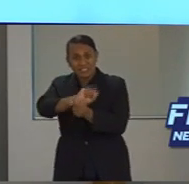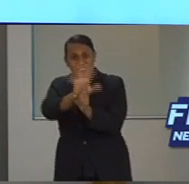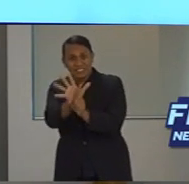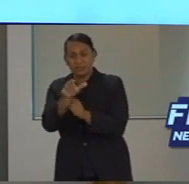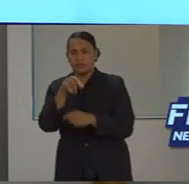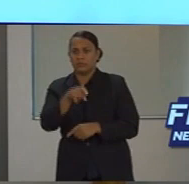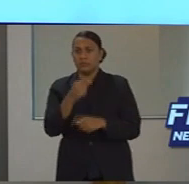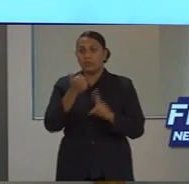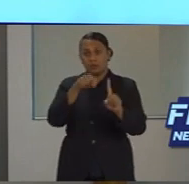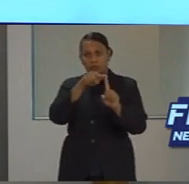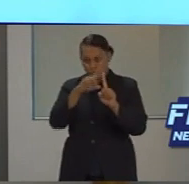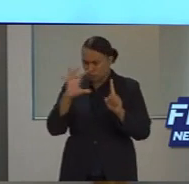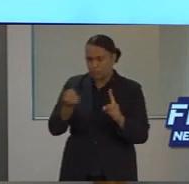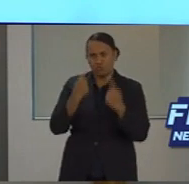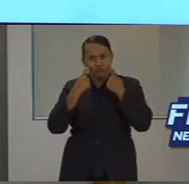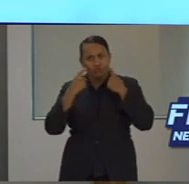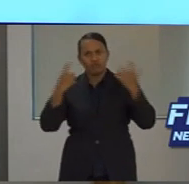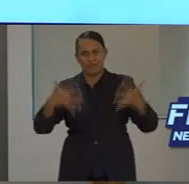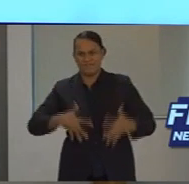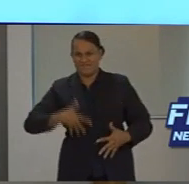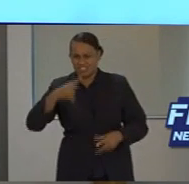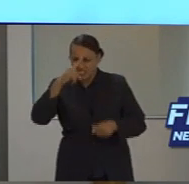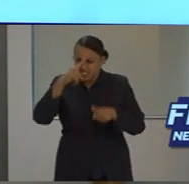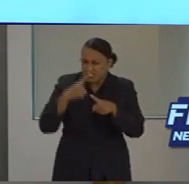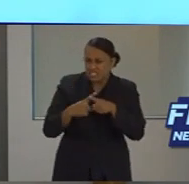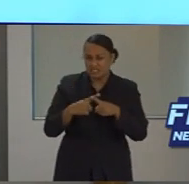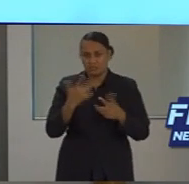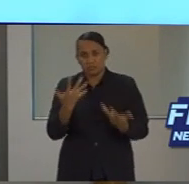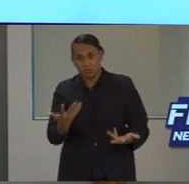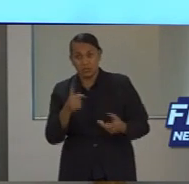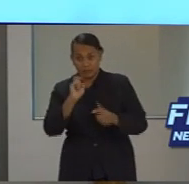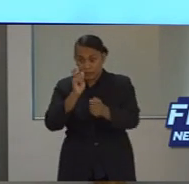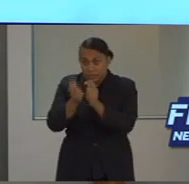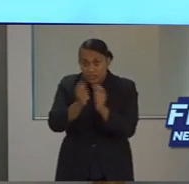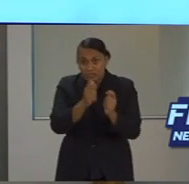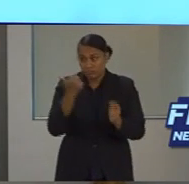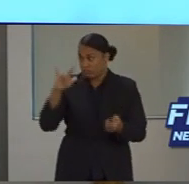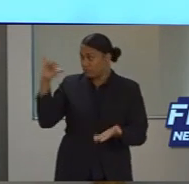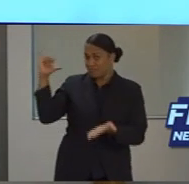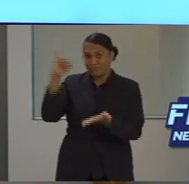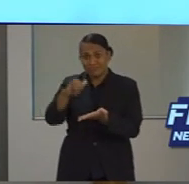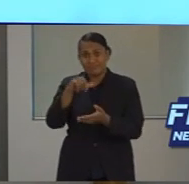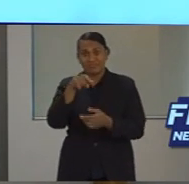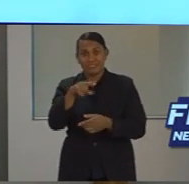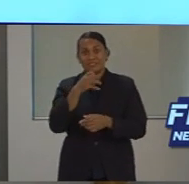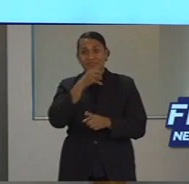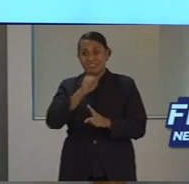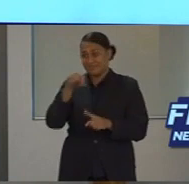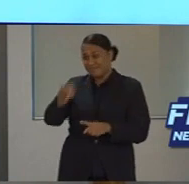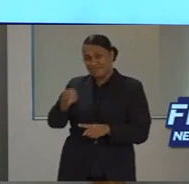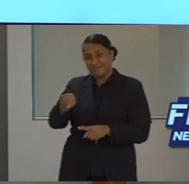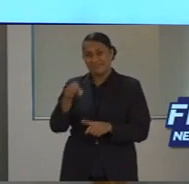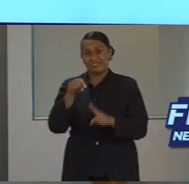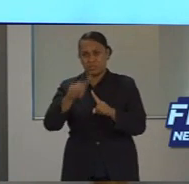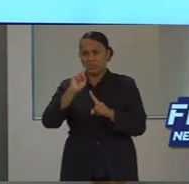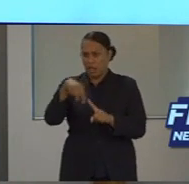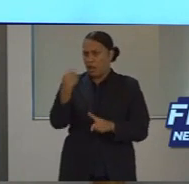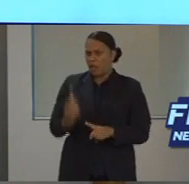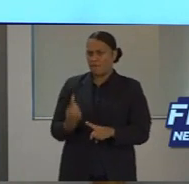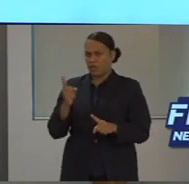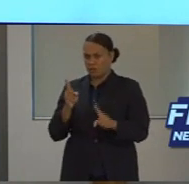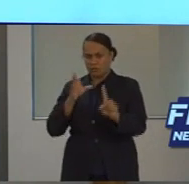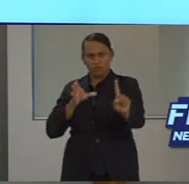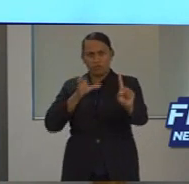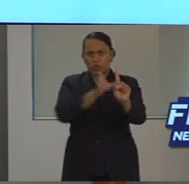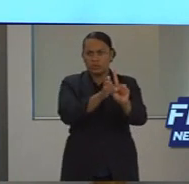symptoms. Upon returning to the country from overseas, this young man was in self-quarantine for 2